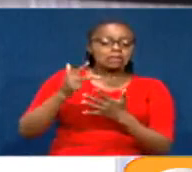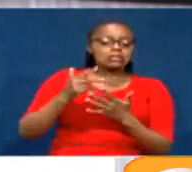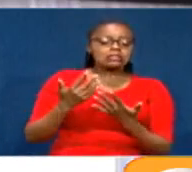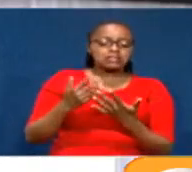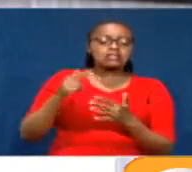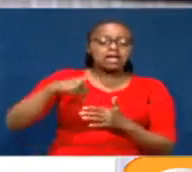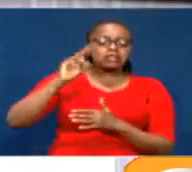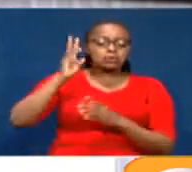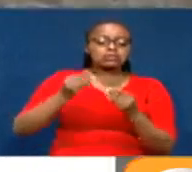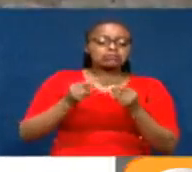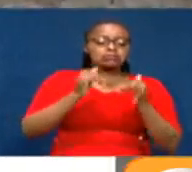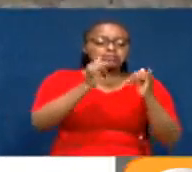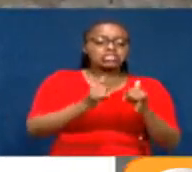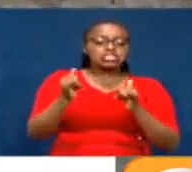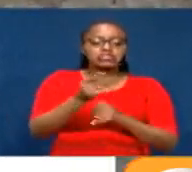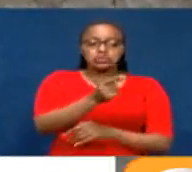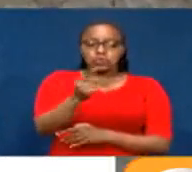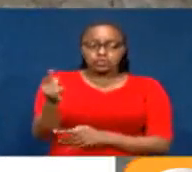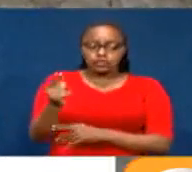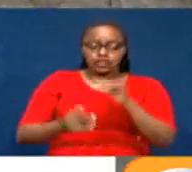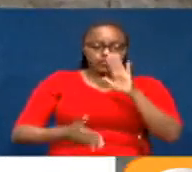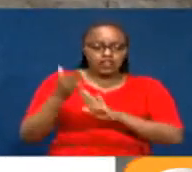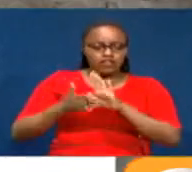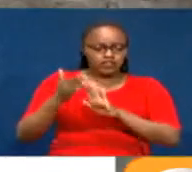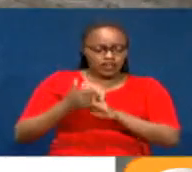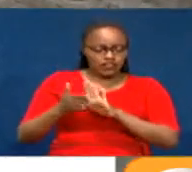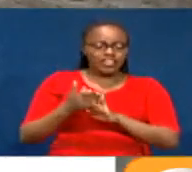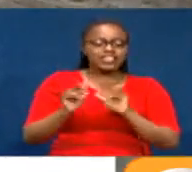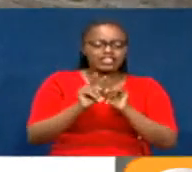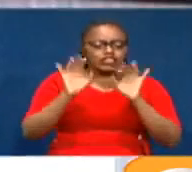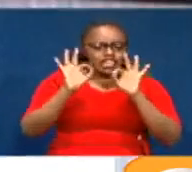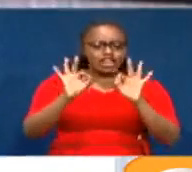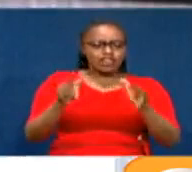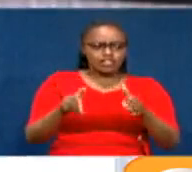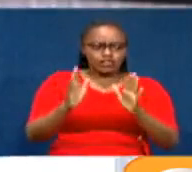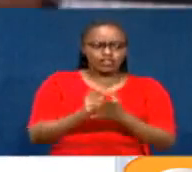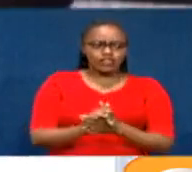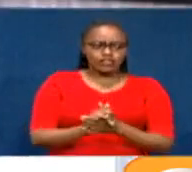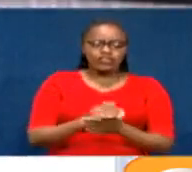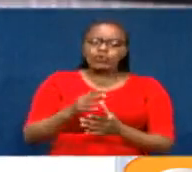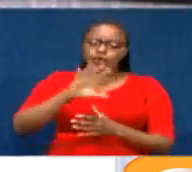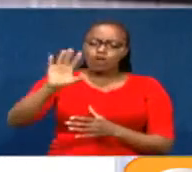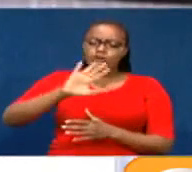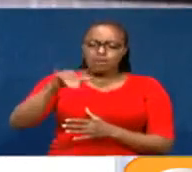We shall deal with those individuals swiftly and effectively.